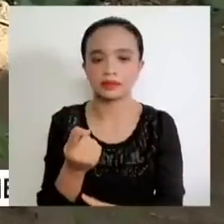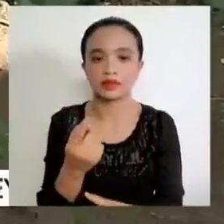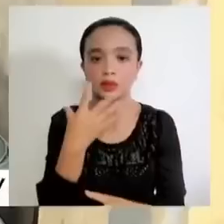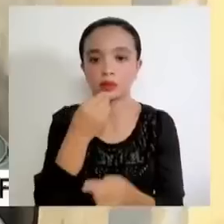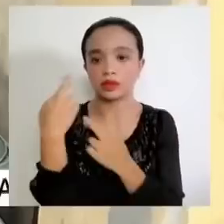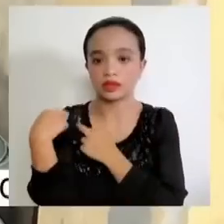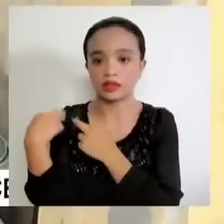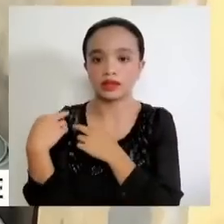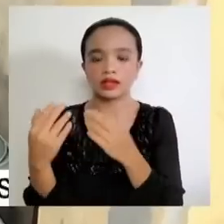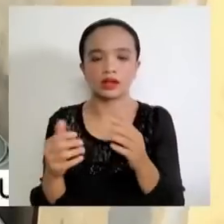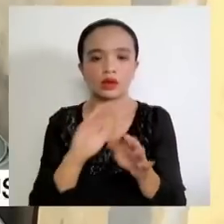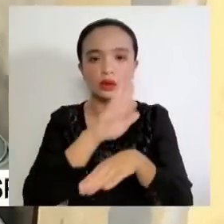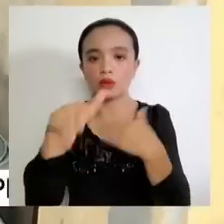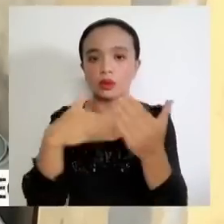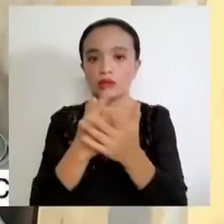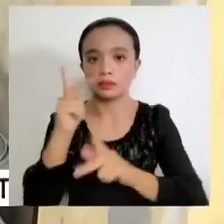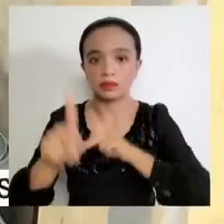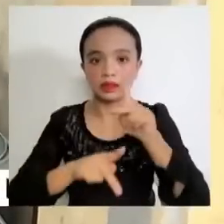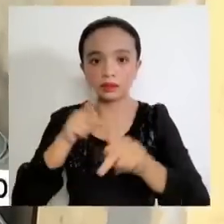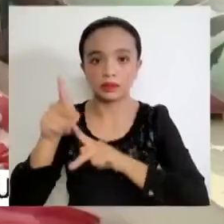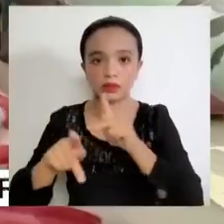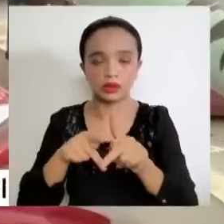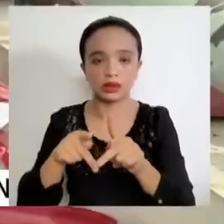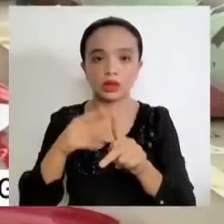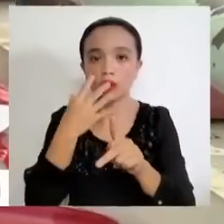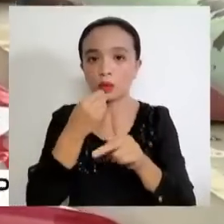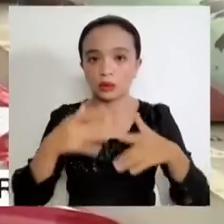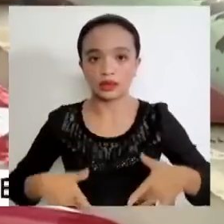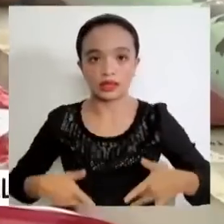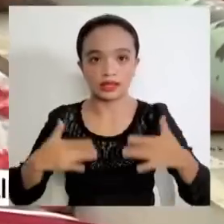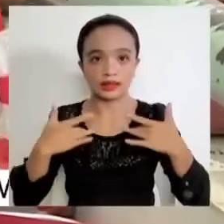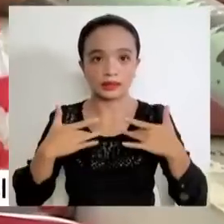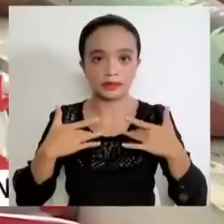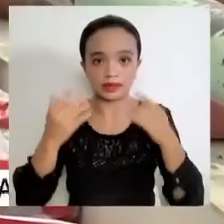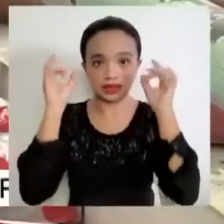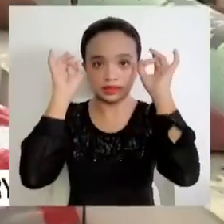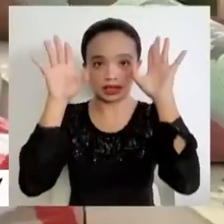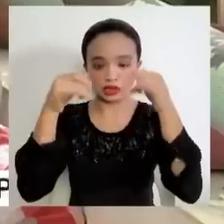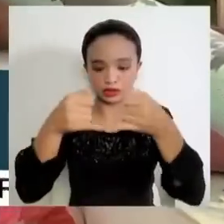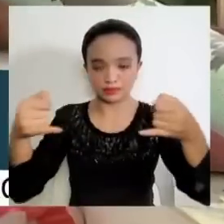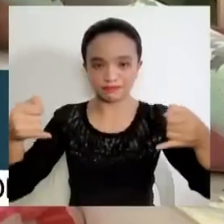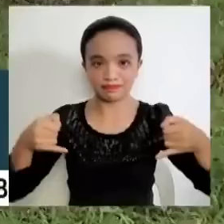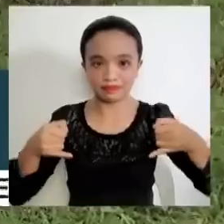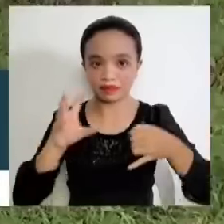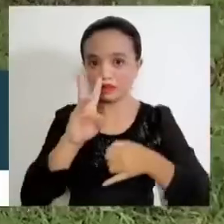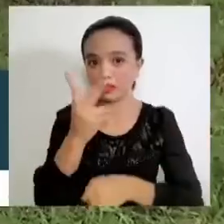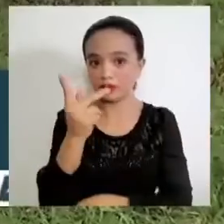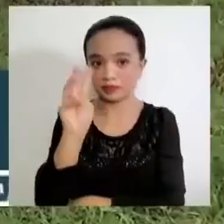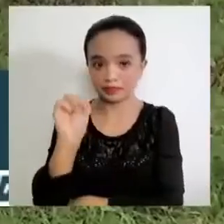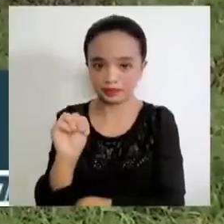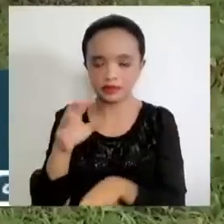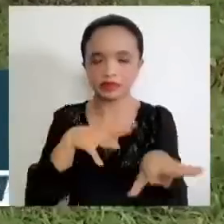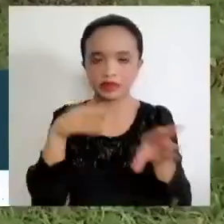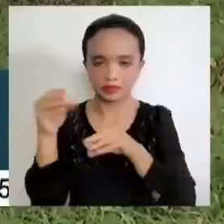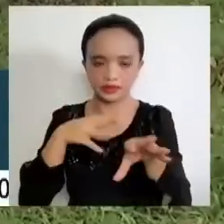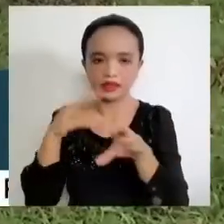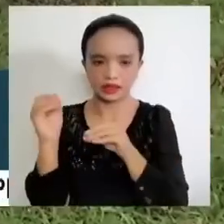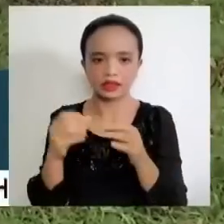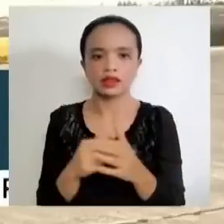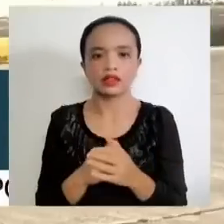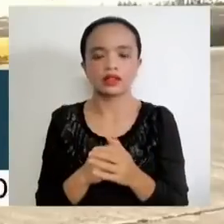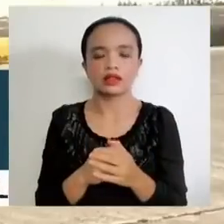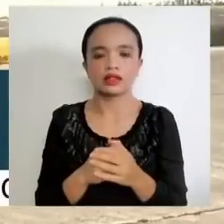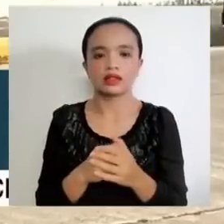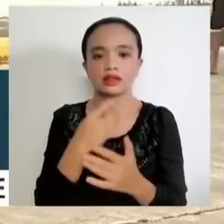evacuated all residents inside the 6-kilometer permanent danger zone of the volcano, which is more than 14,000 individuals. In Santo